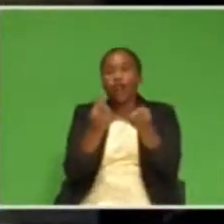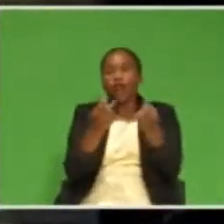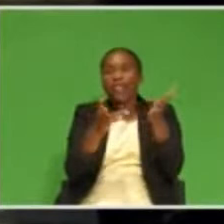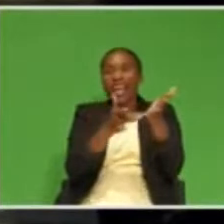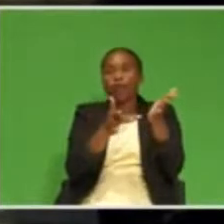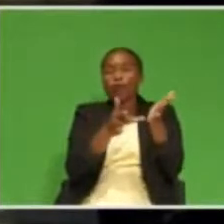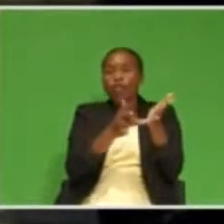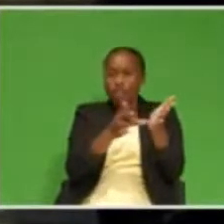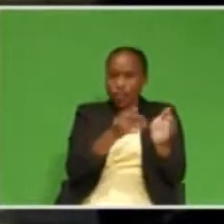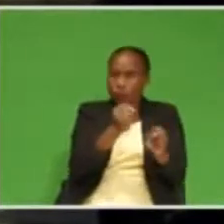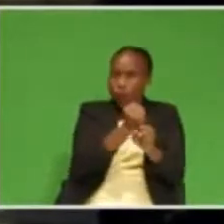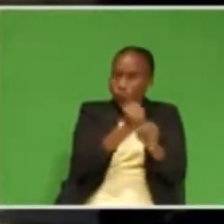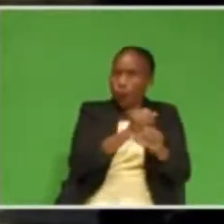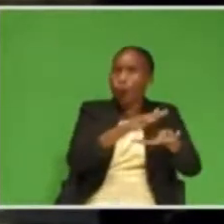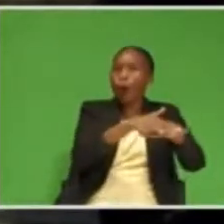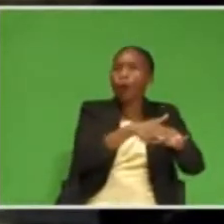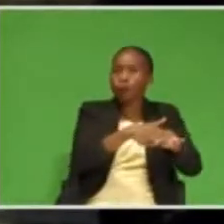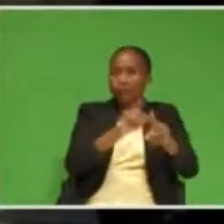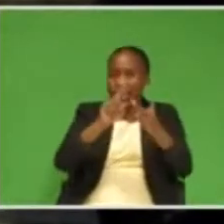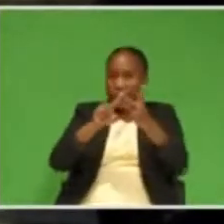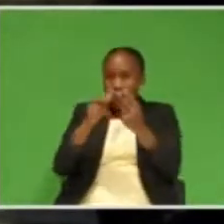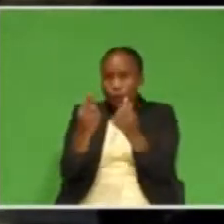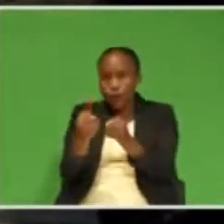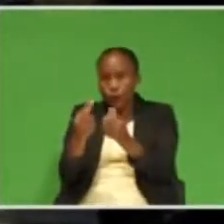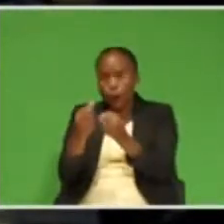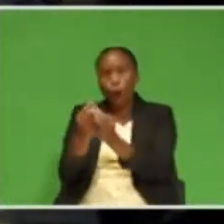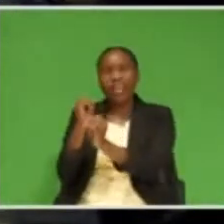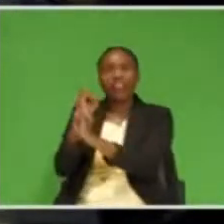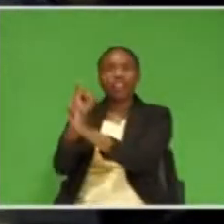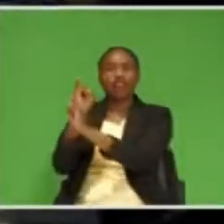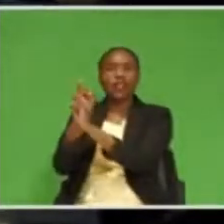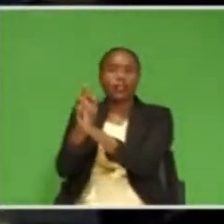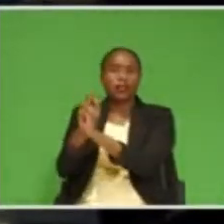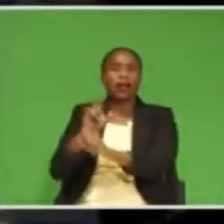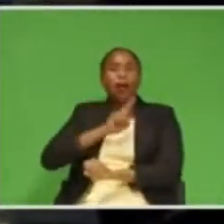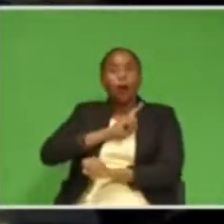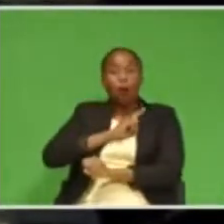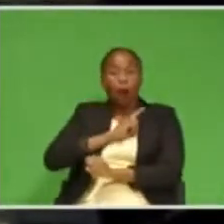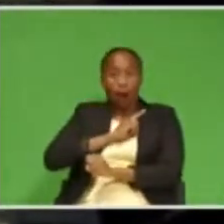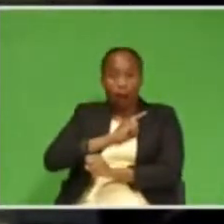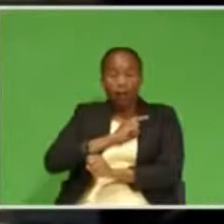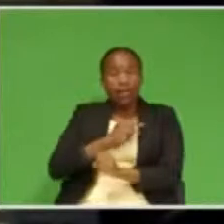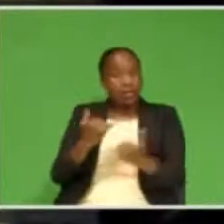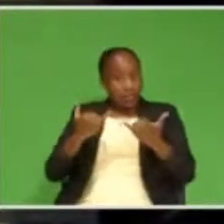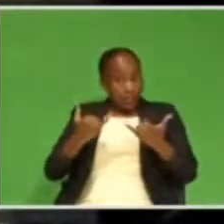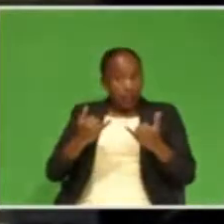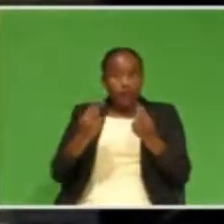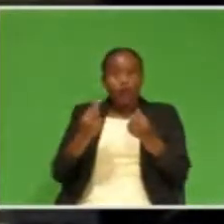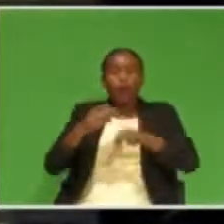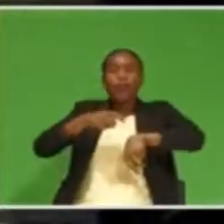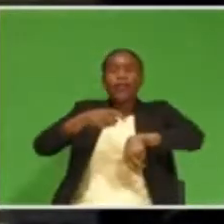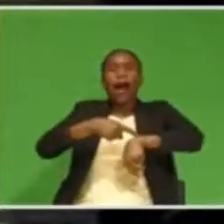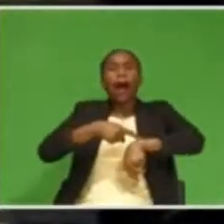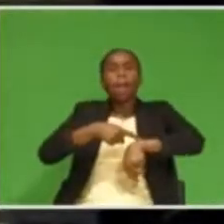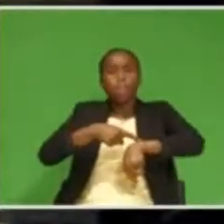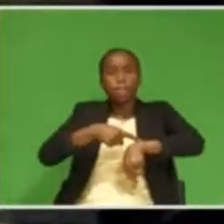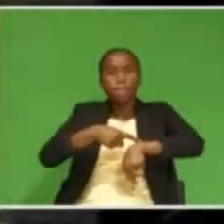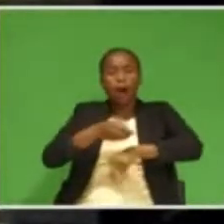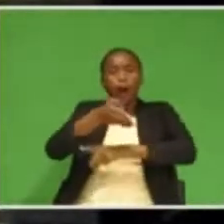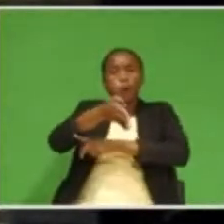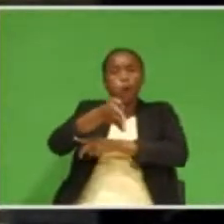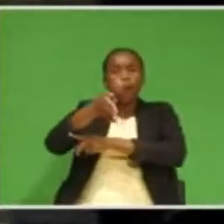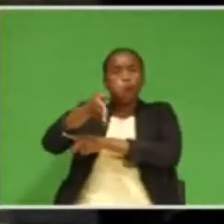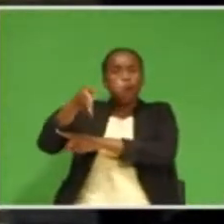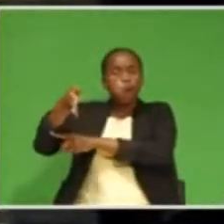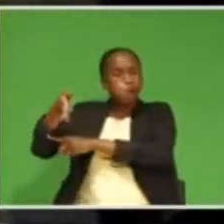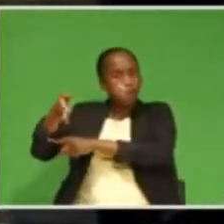technologies and industries, because this new period ushers in a number